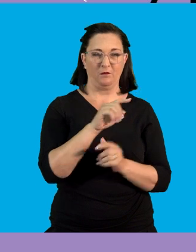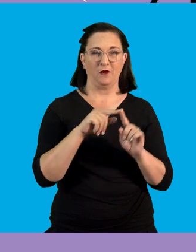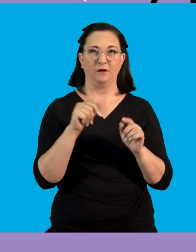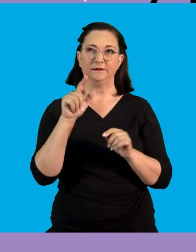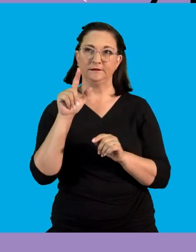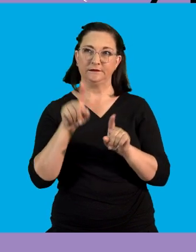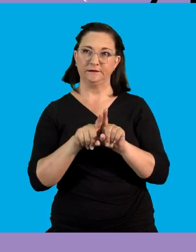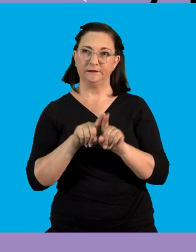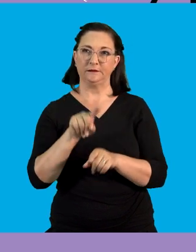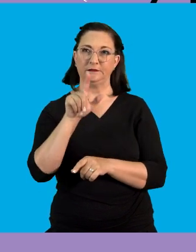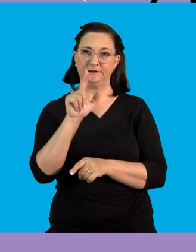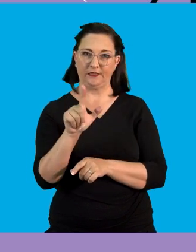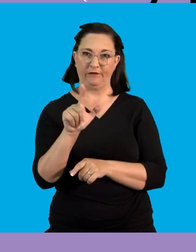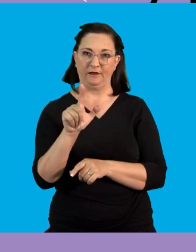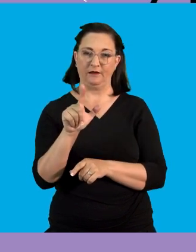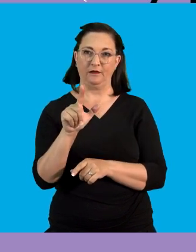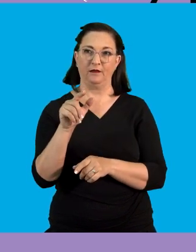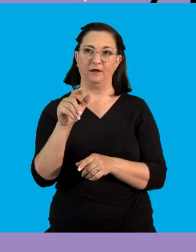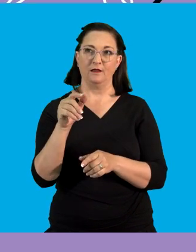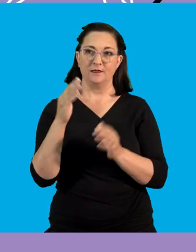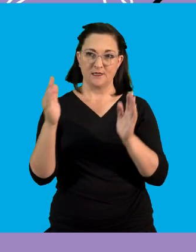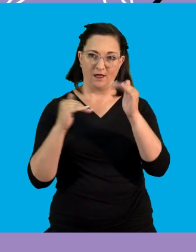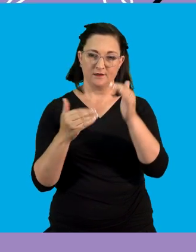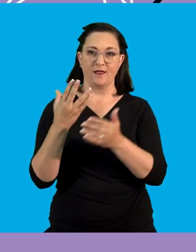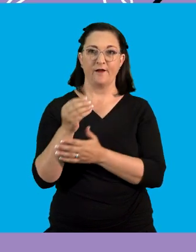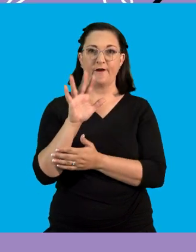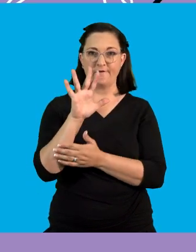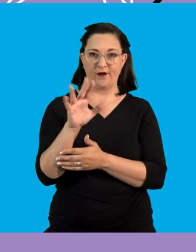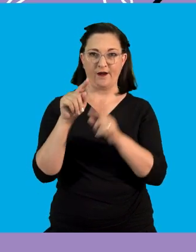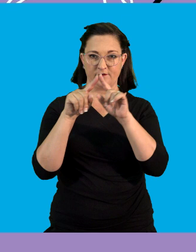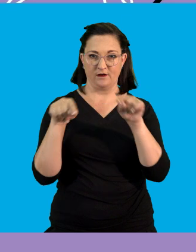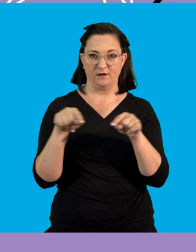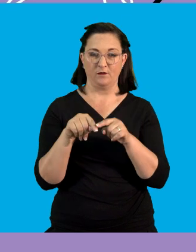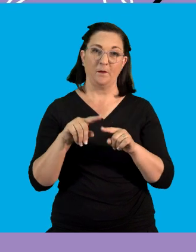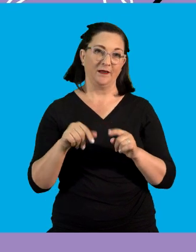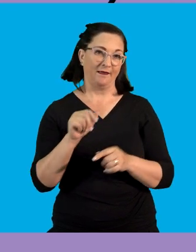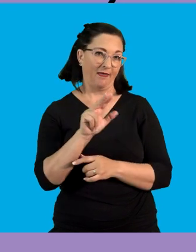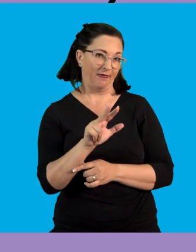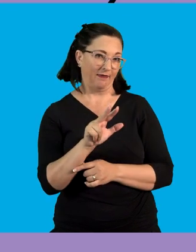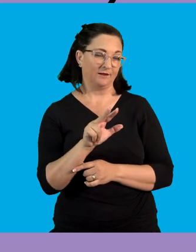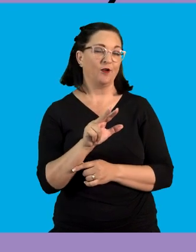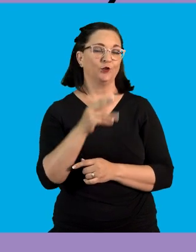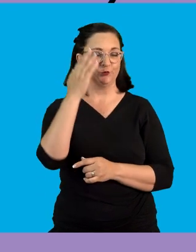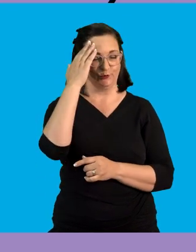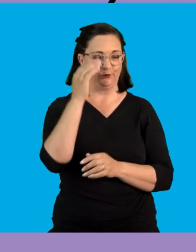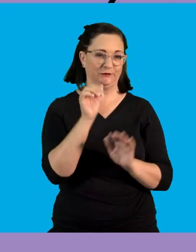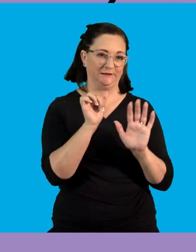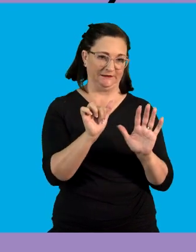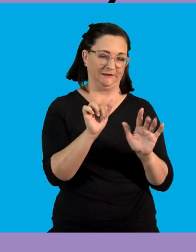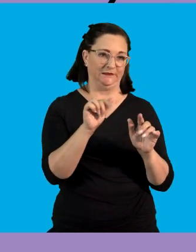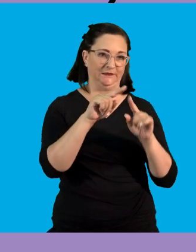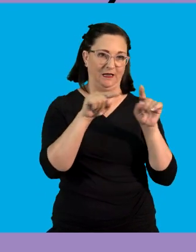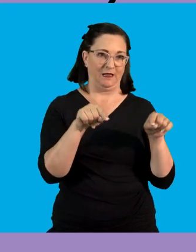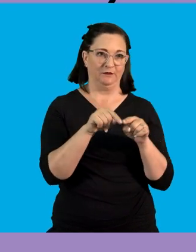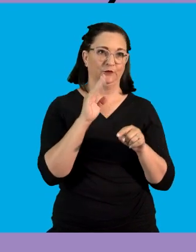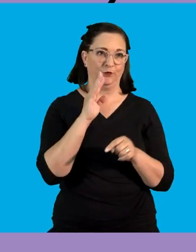sides, we have 4 triangles, and then out of 7 sides, we have 5 triangles. So then it shows that out